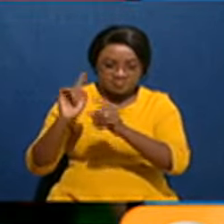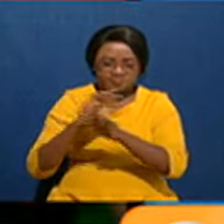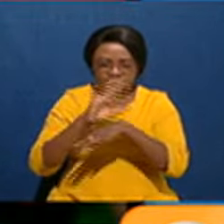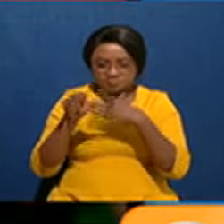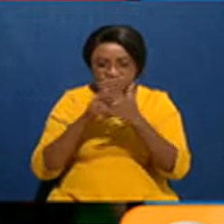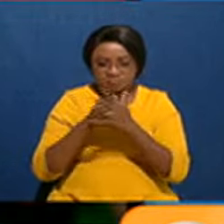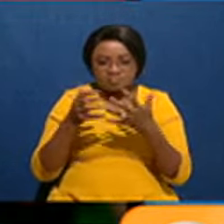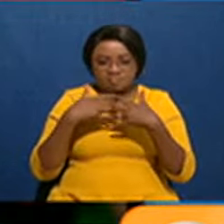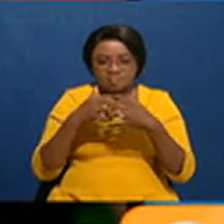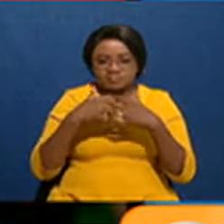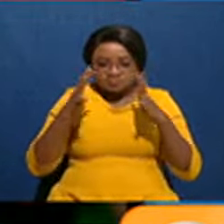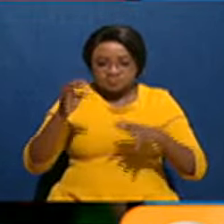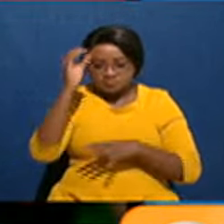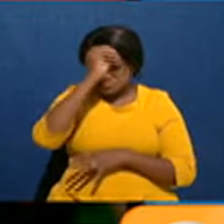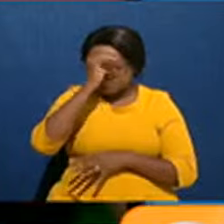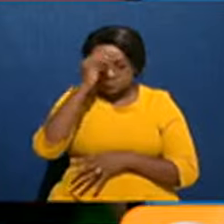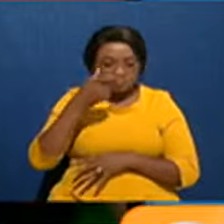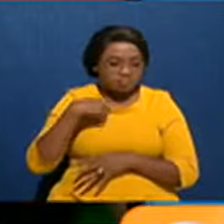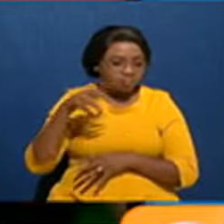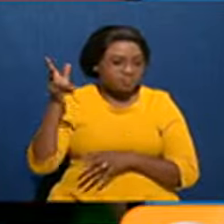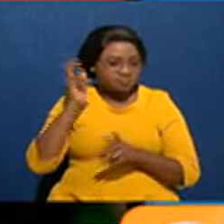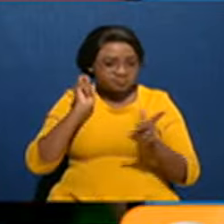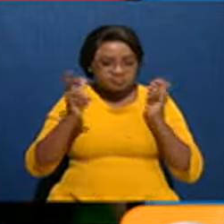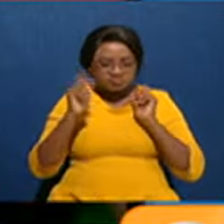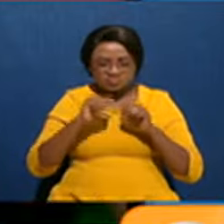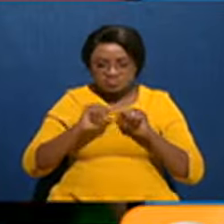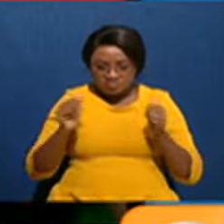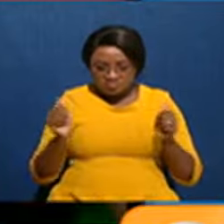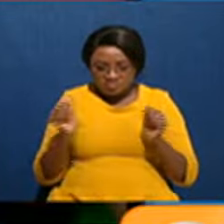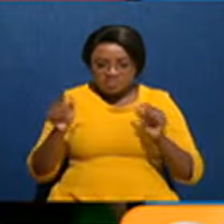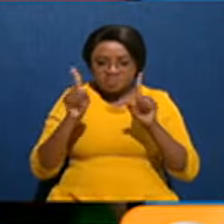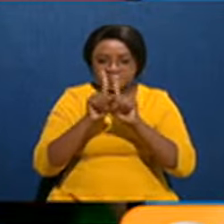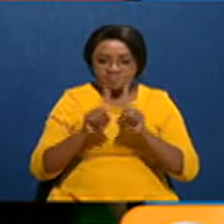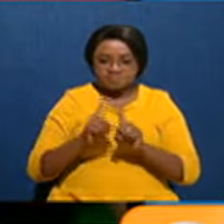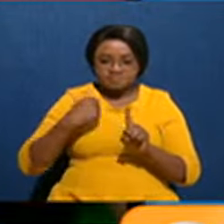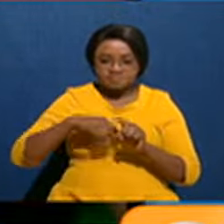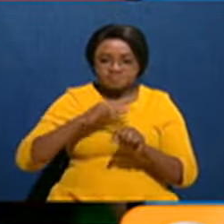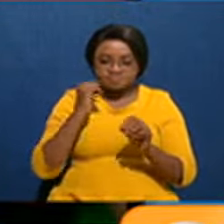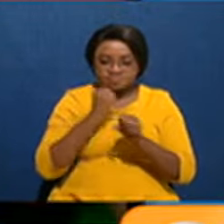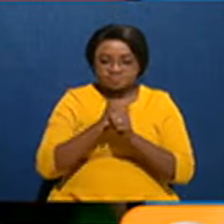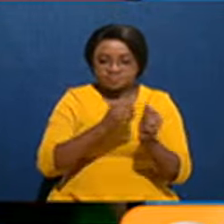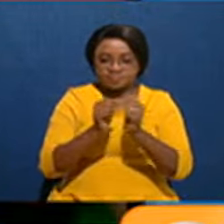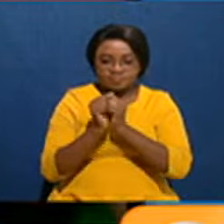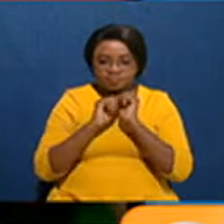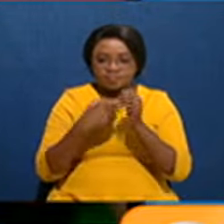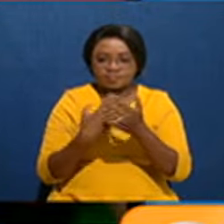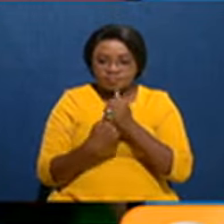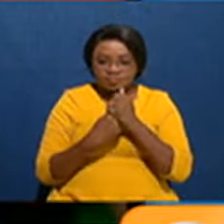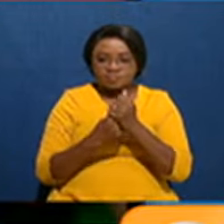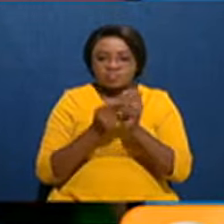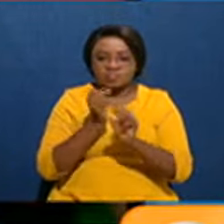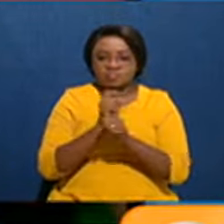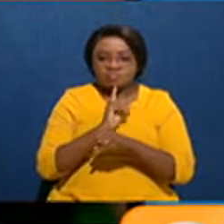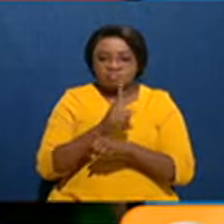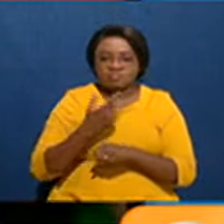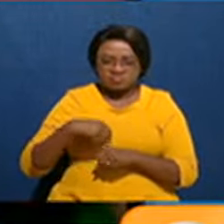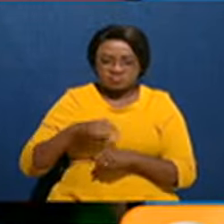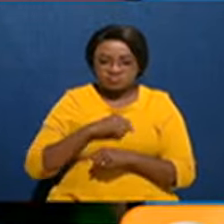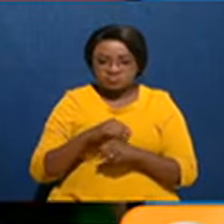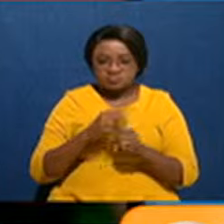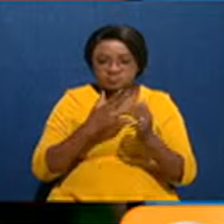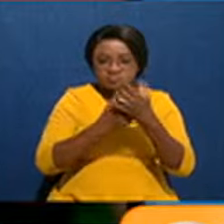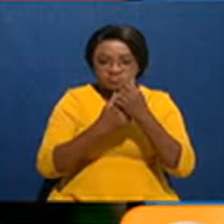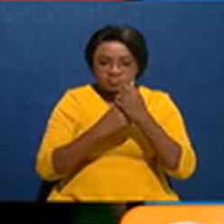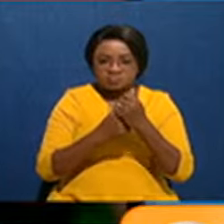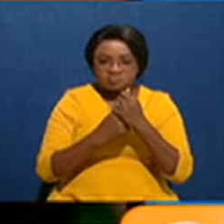engineer is felt in this country. We are bringing together an effort at partnerships. We're going to make sure that we enter into